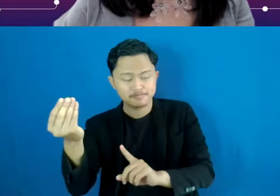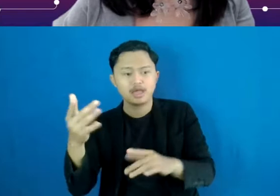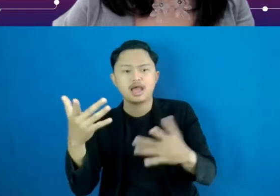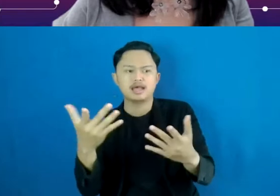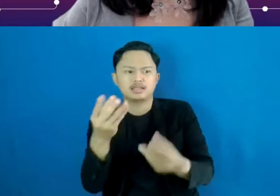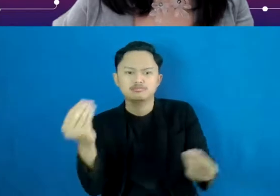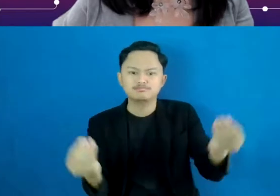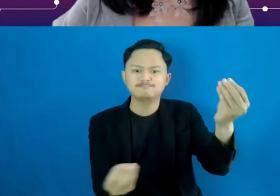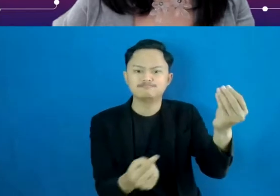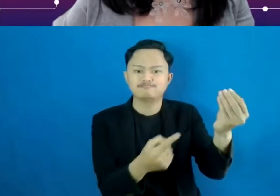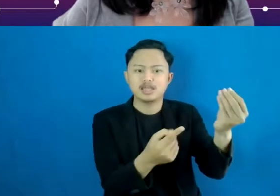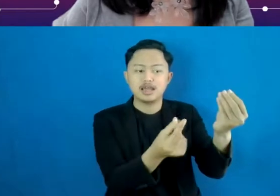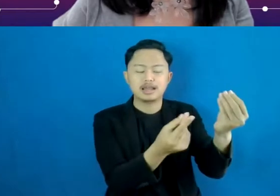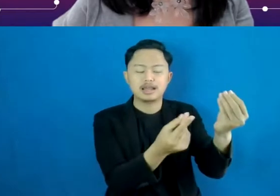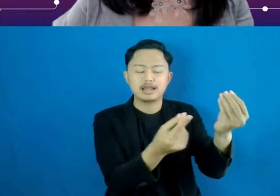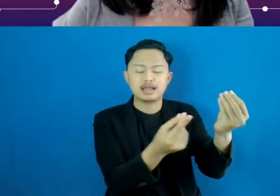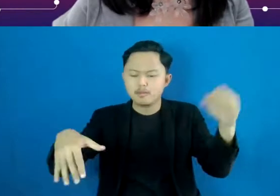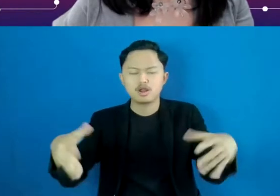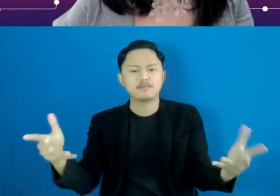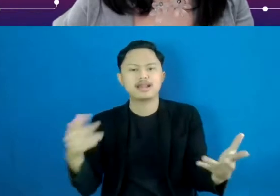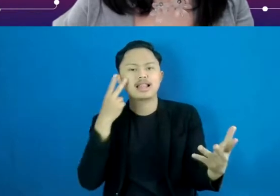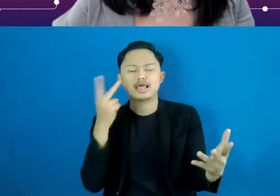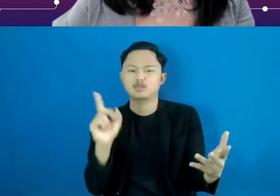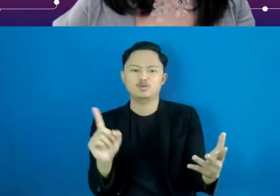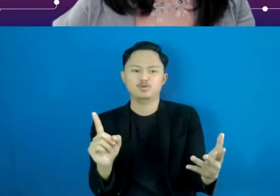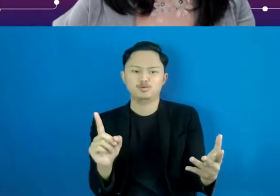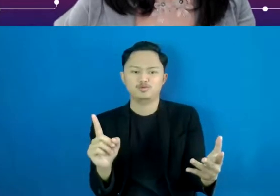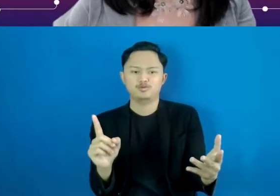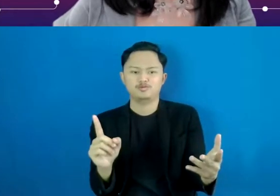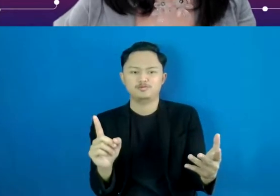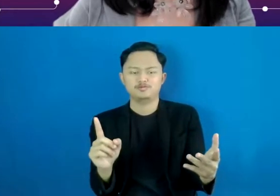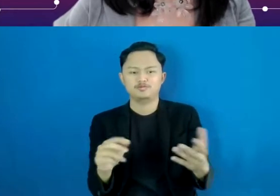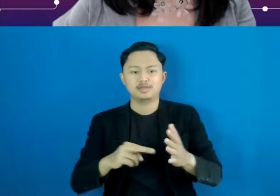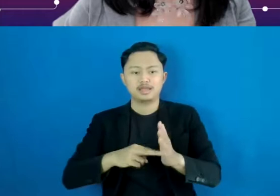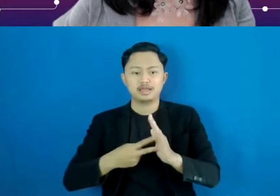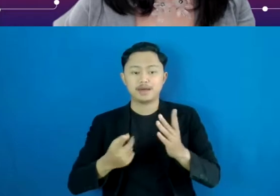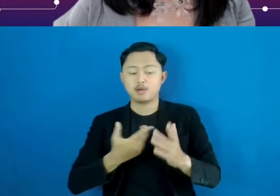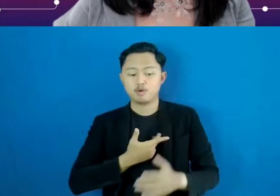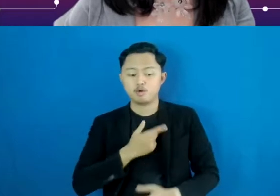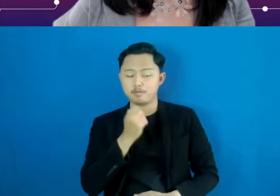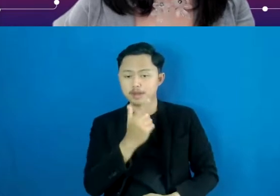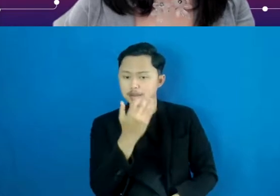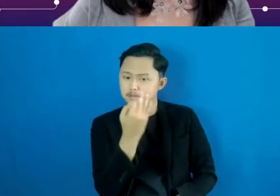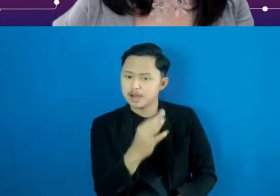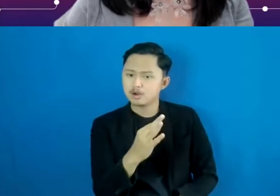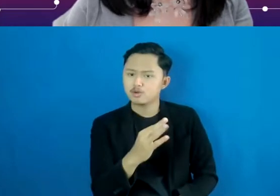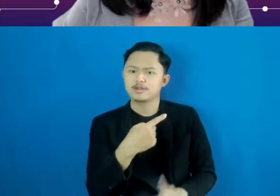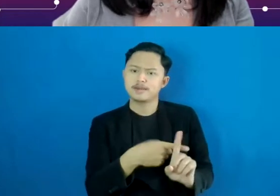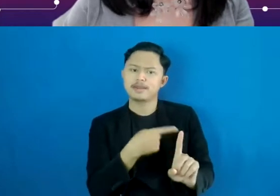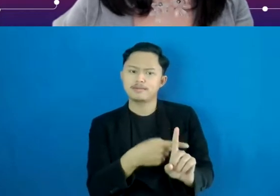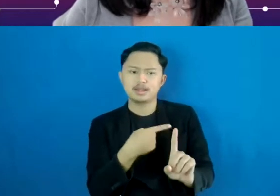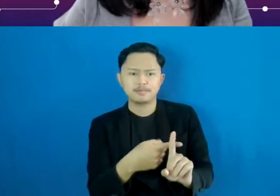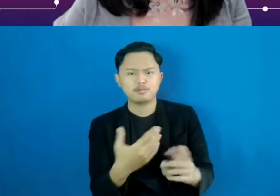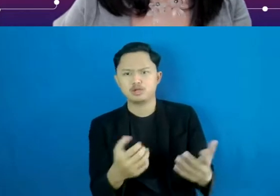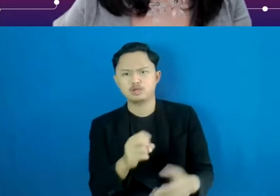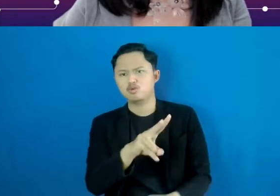a leasing price lower. There is also gains in scale as well. If you buy more, if you have a contract for